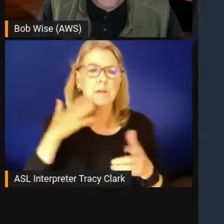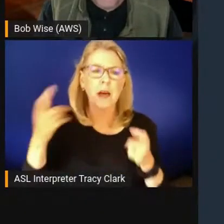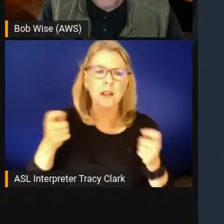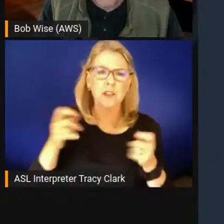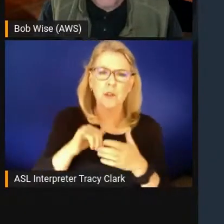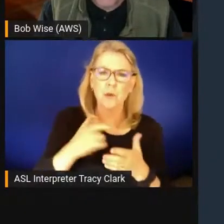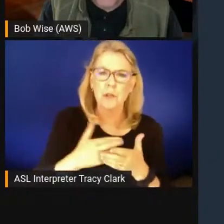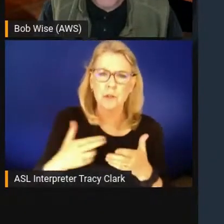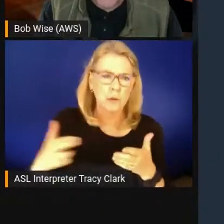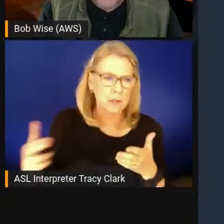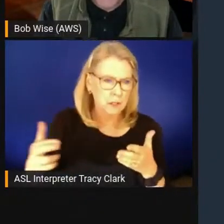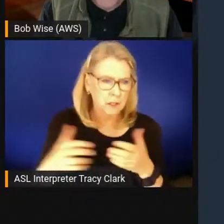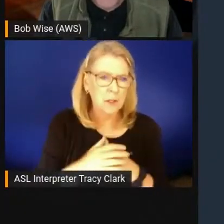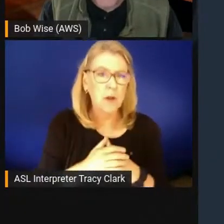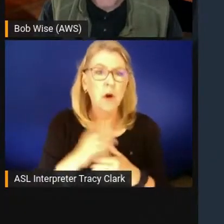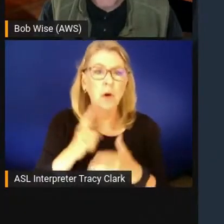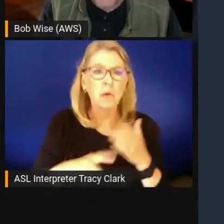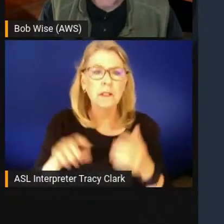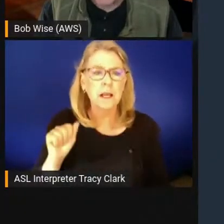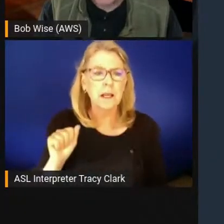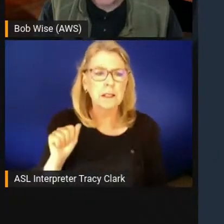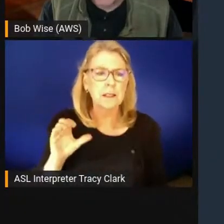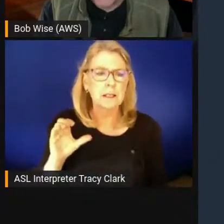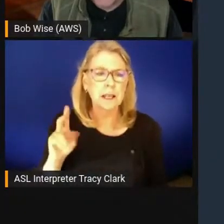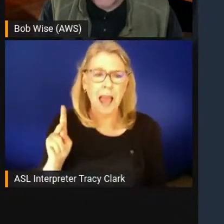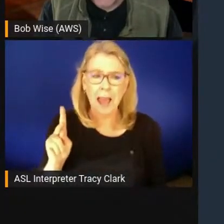So what is ACK again?